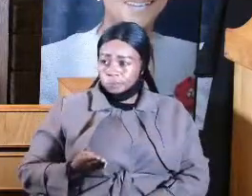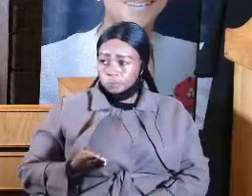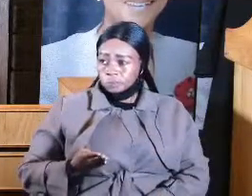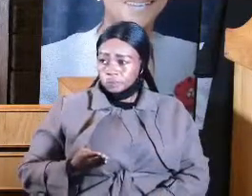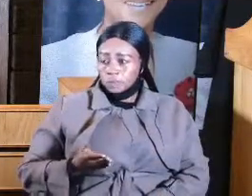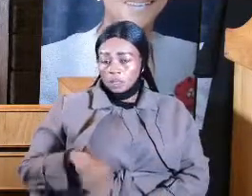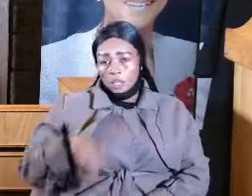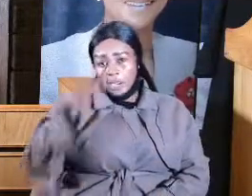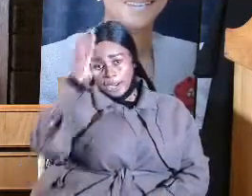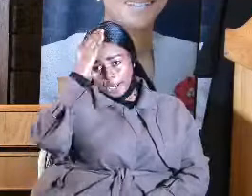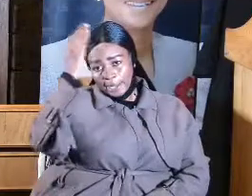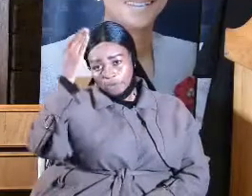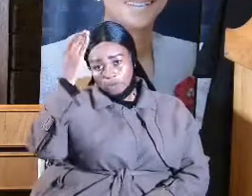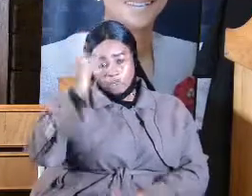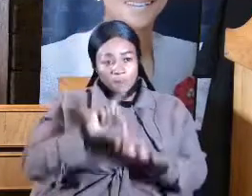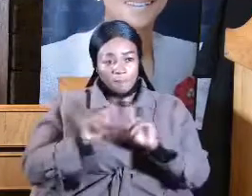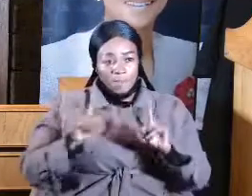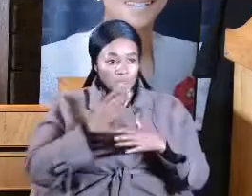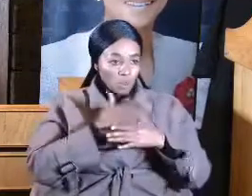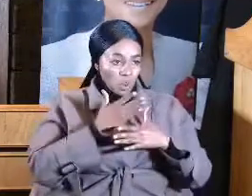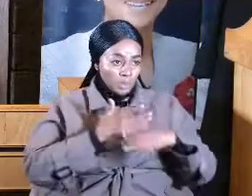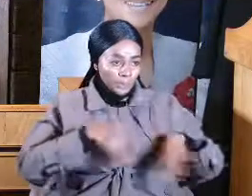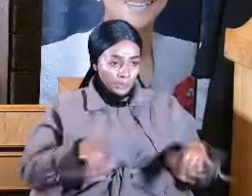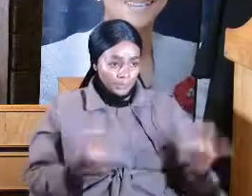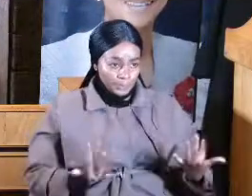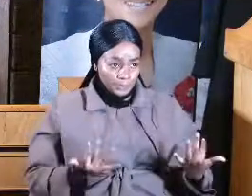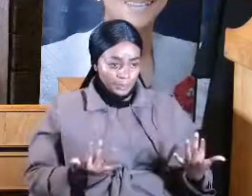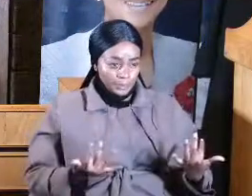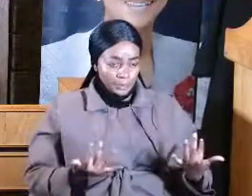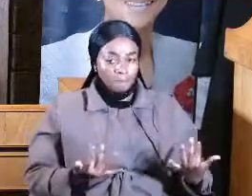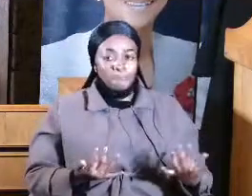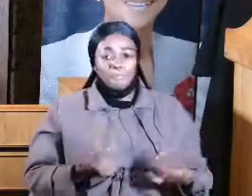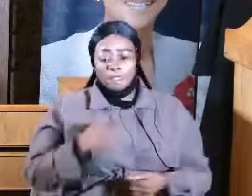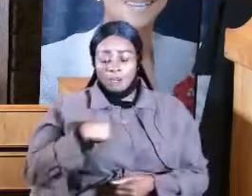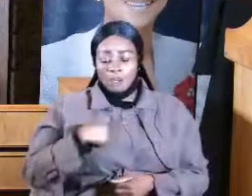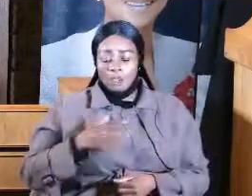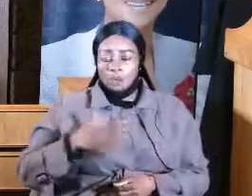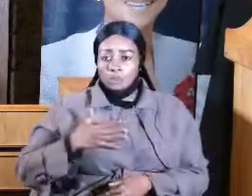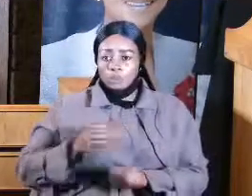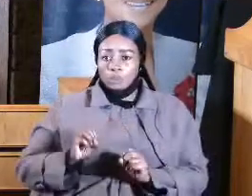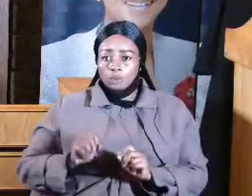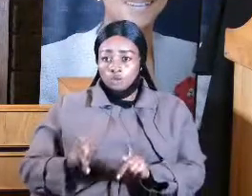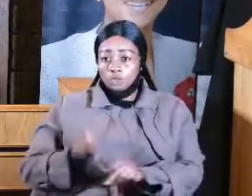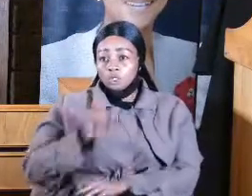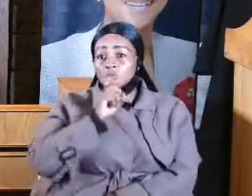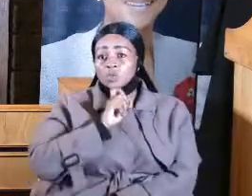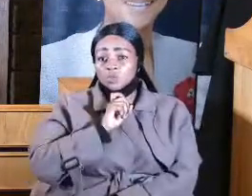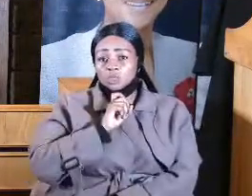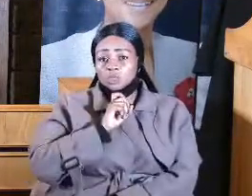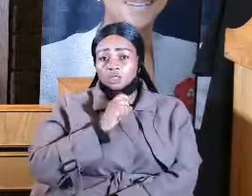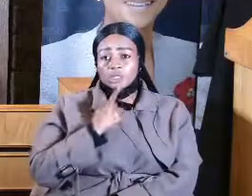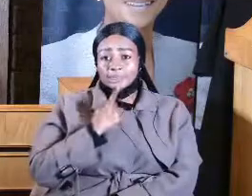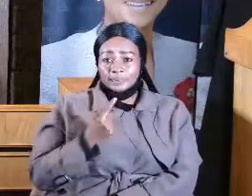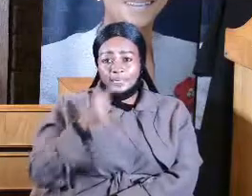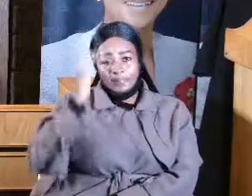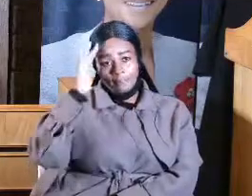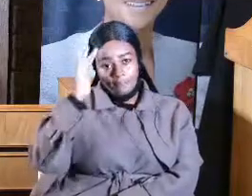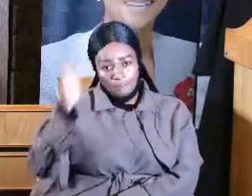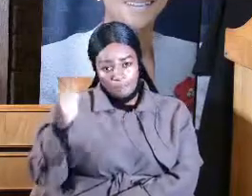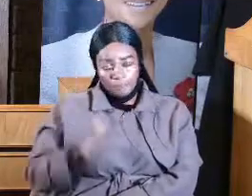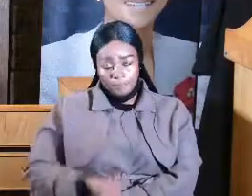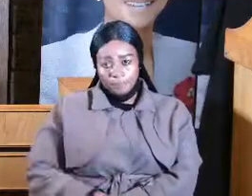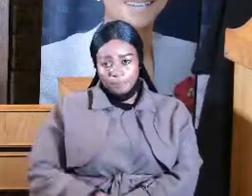unemployed graduates, let me take this opportunity and greet you this morning.